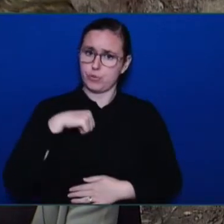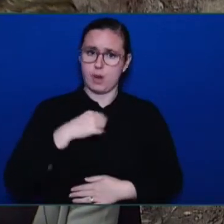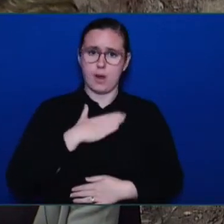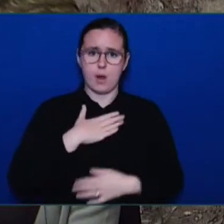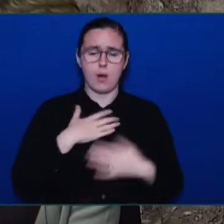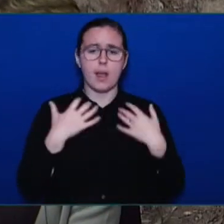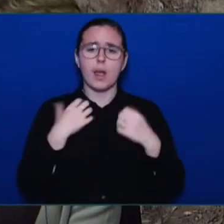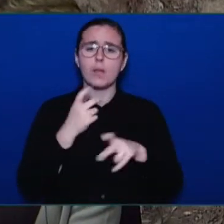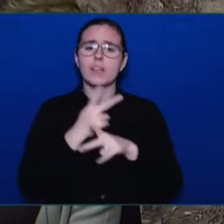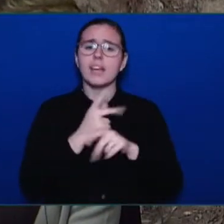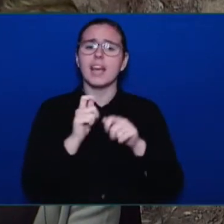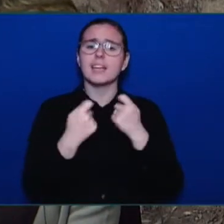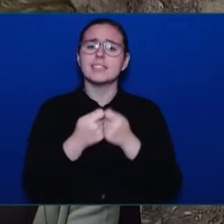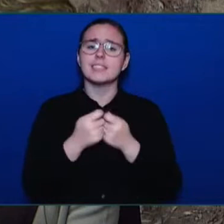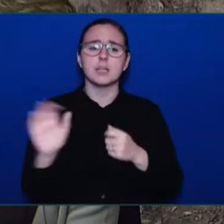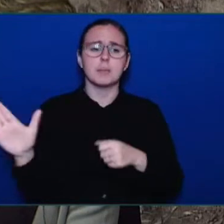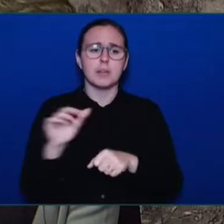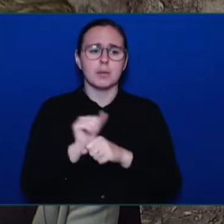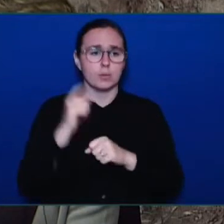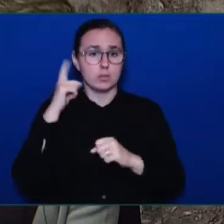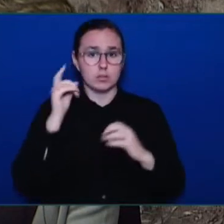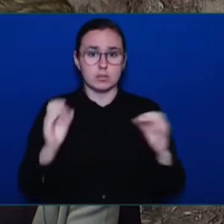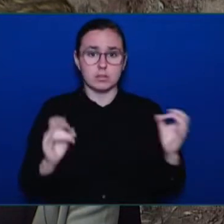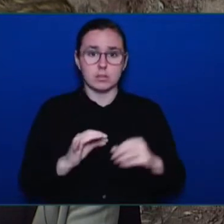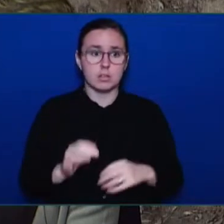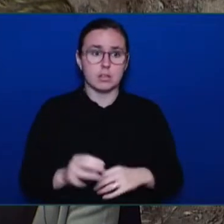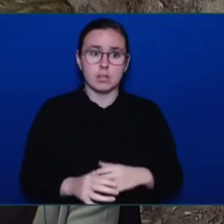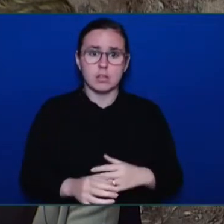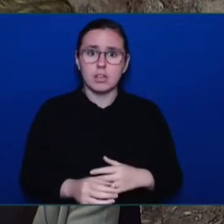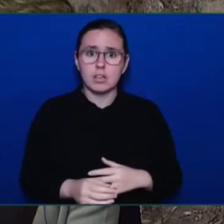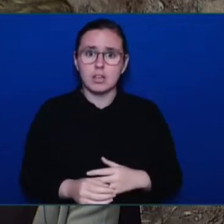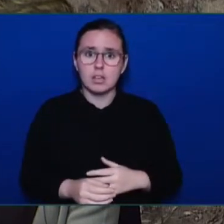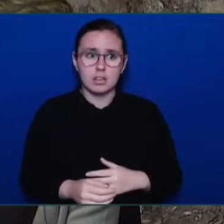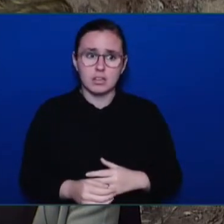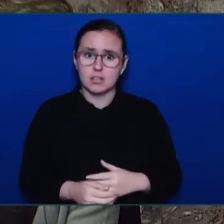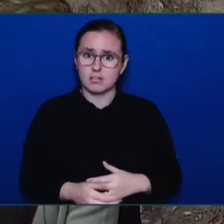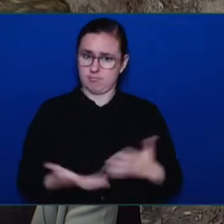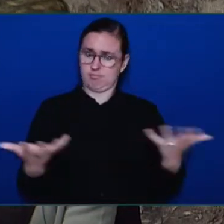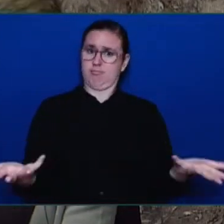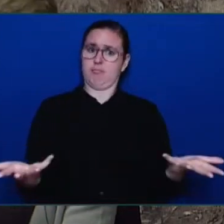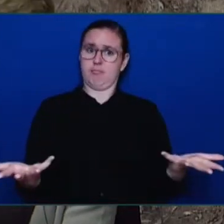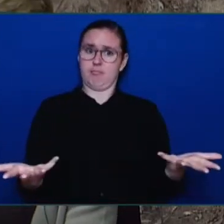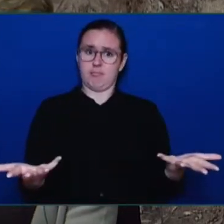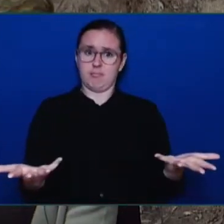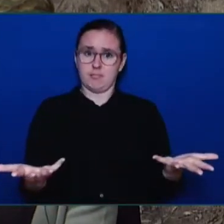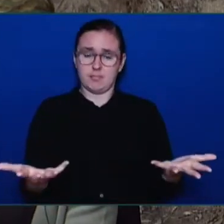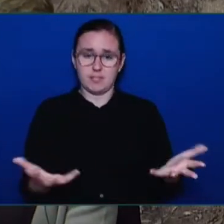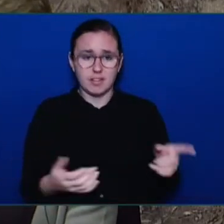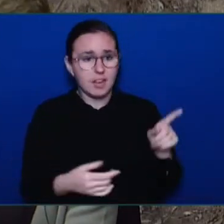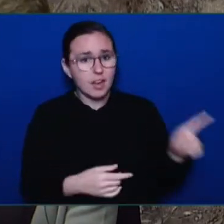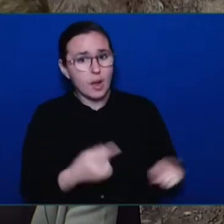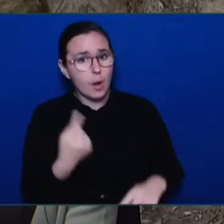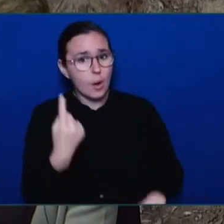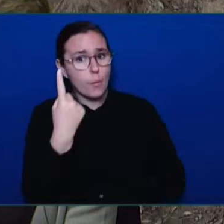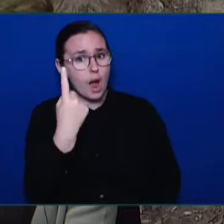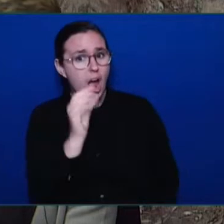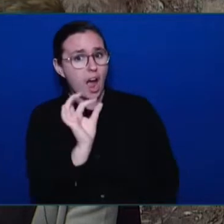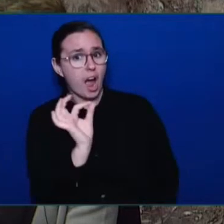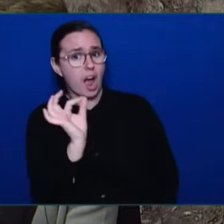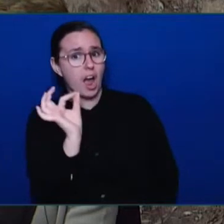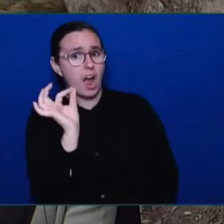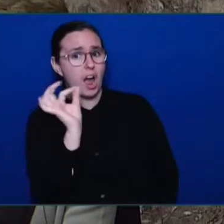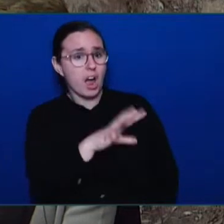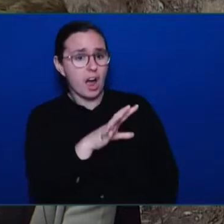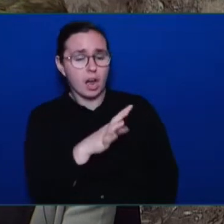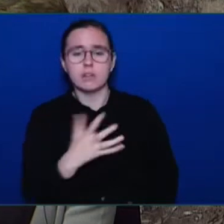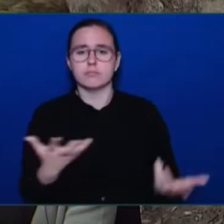Honourable Speaker, one word of heckle and there's stop over there, and then one sentence of response and there's heckling. I take